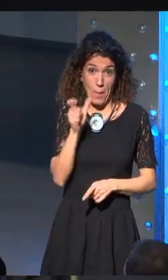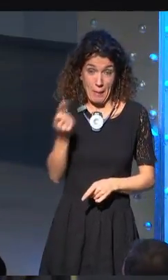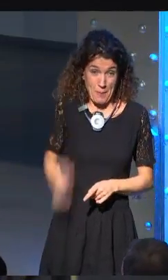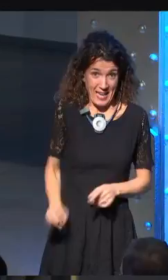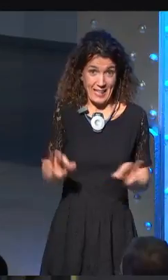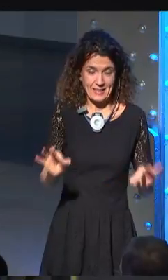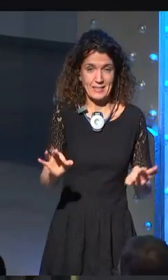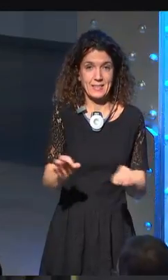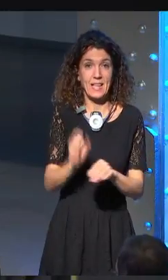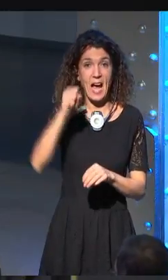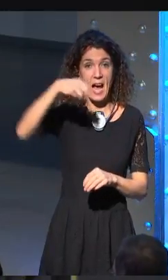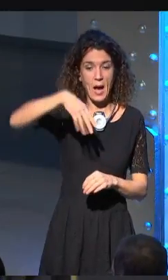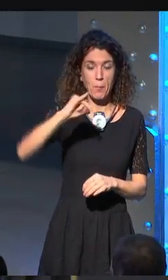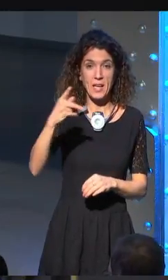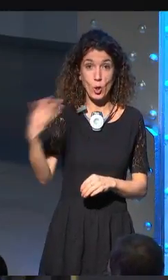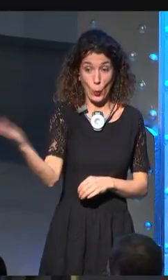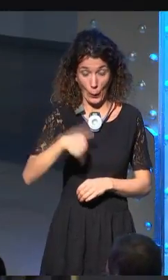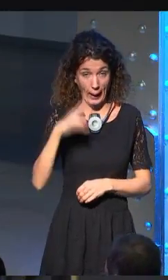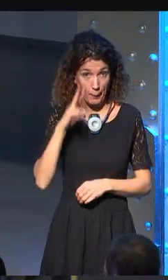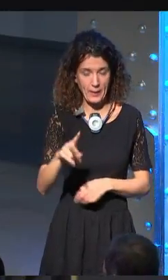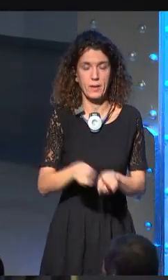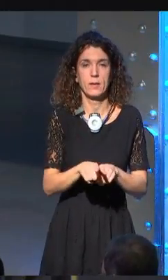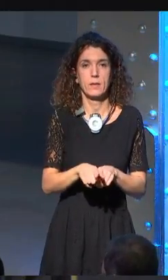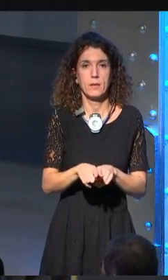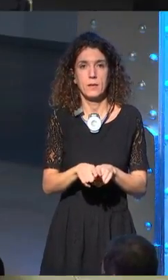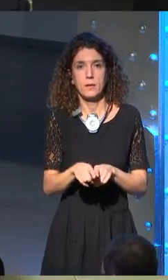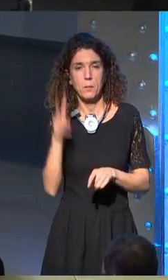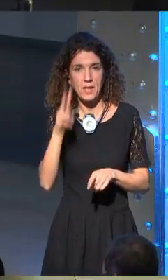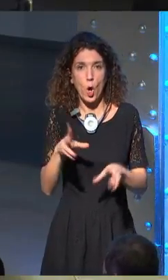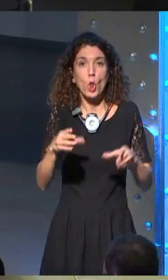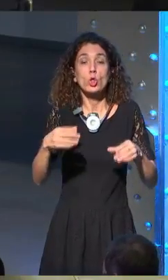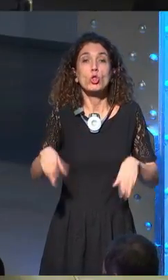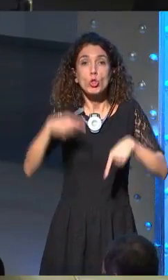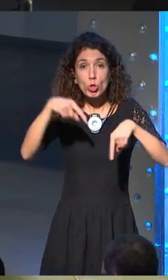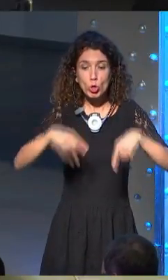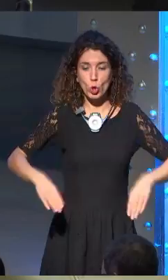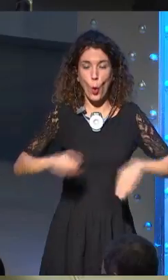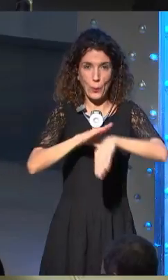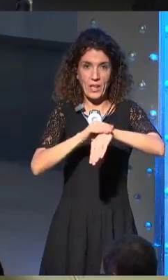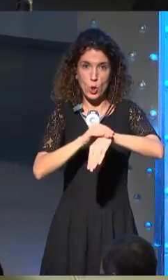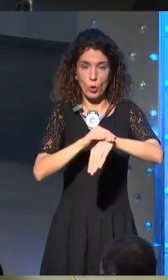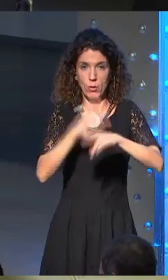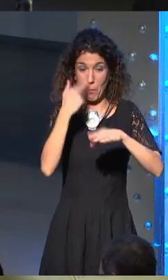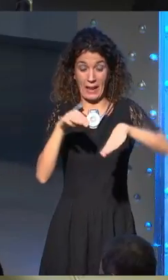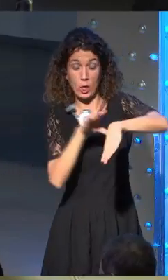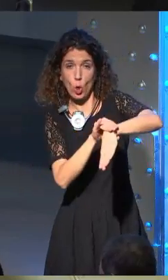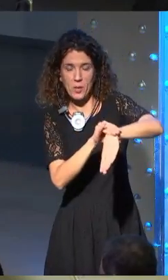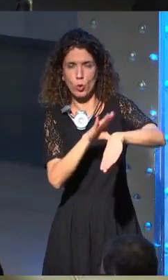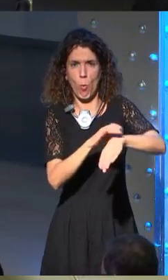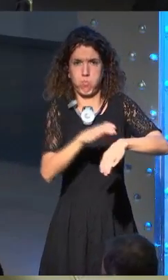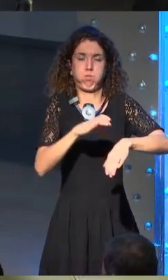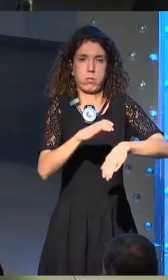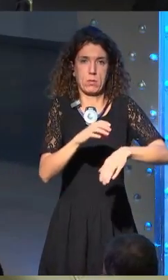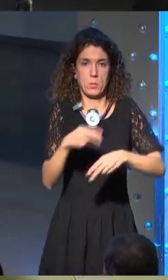Hamiko, come look at this. She kneels down and squeezes one ankle and it squishes like a water balloon. She looks up at me with